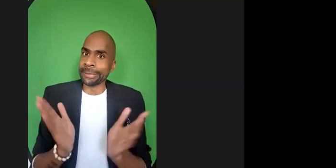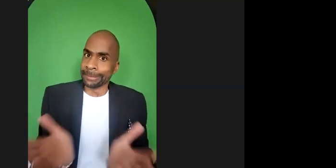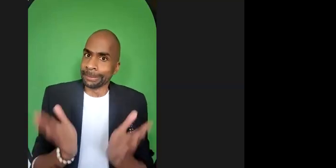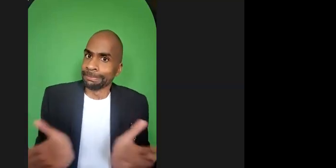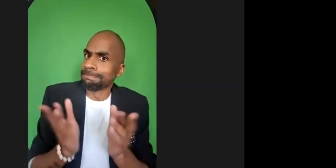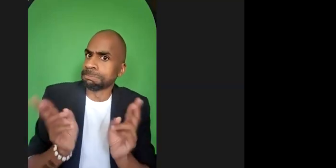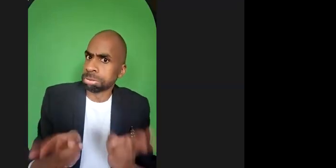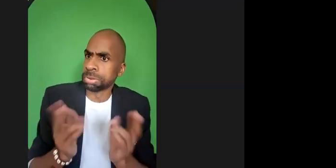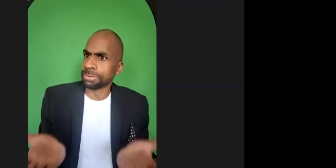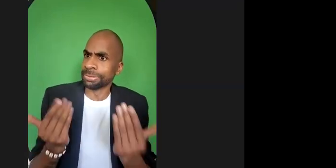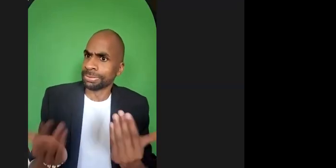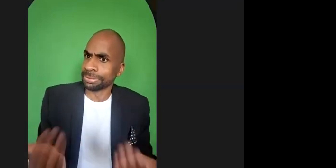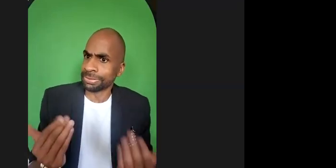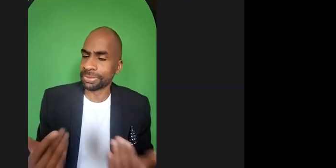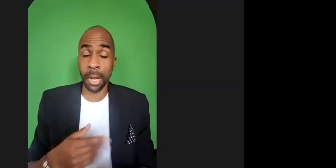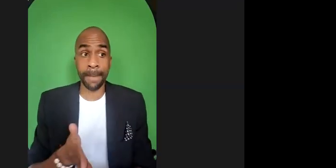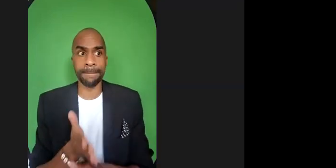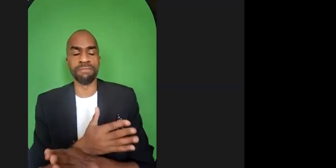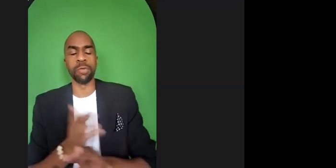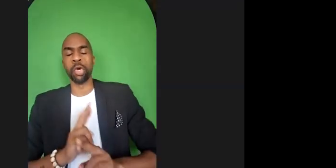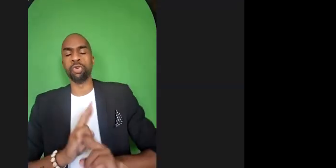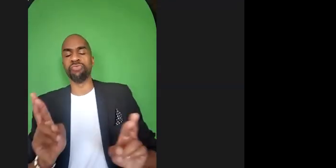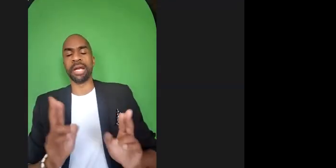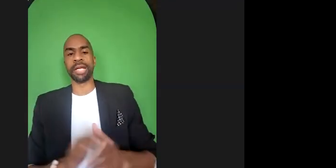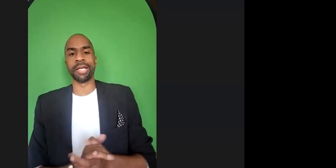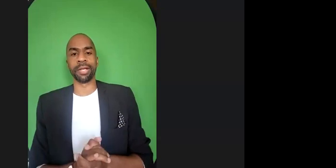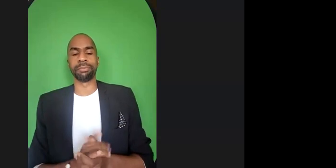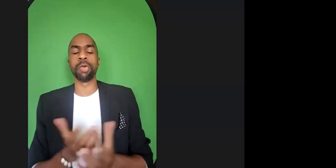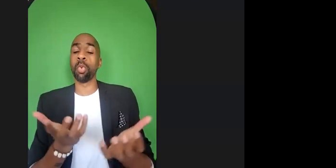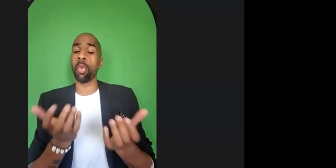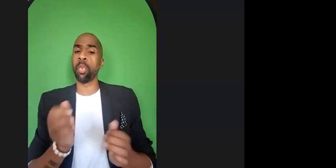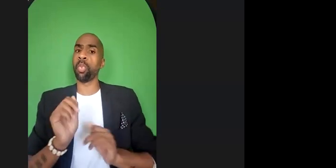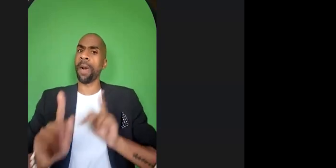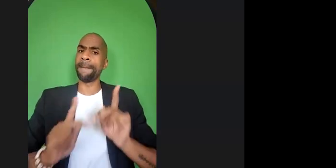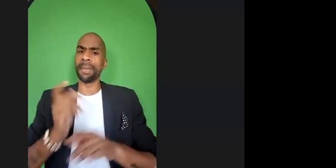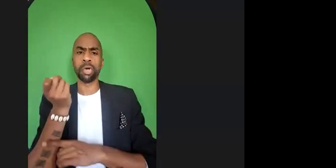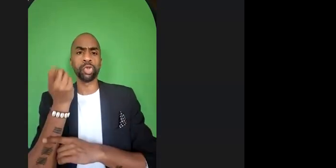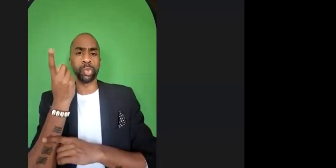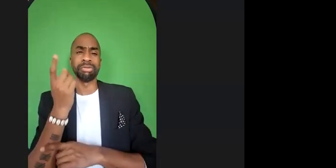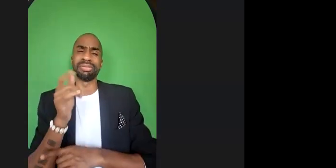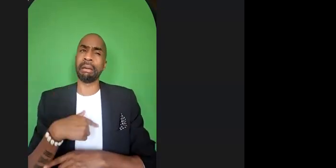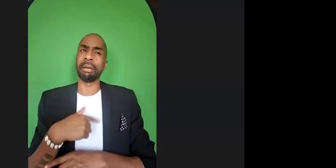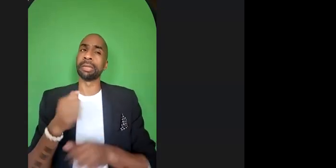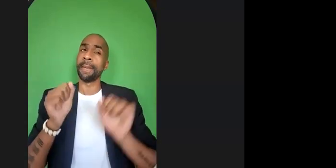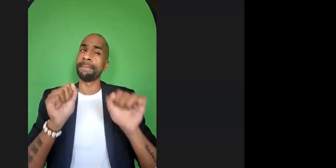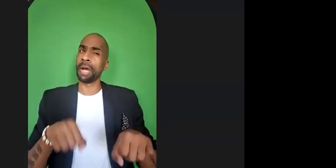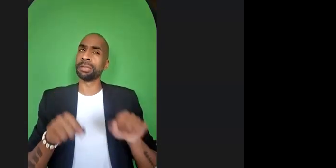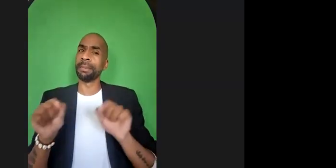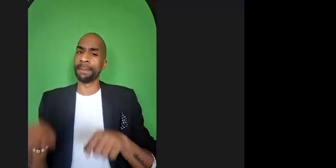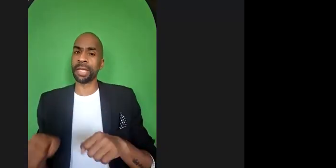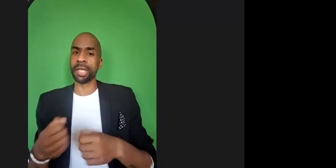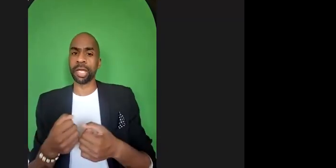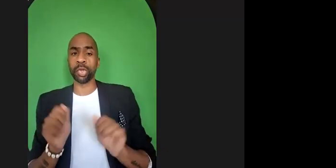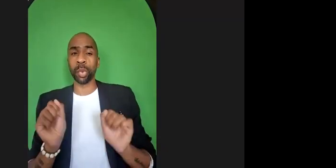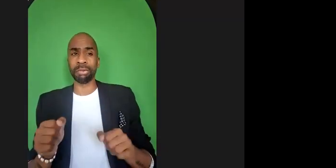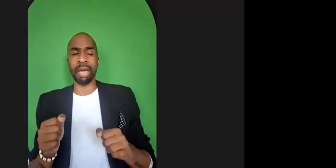before they're ready, that's for sure. And we want people to understand that there's a possibility that they could lose their ability